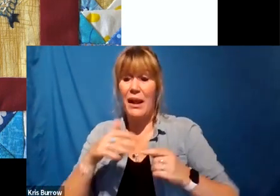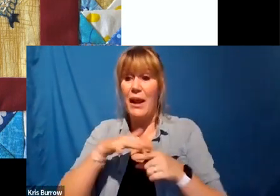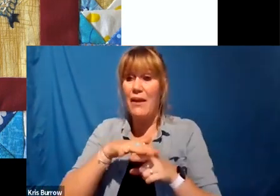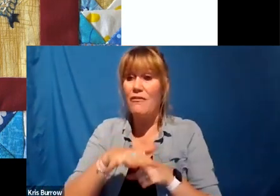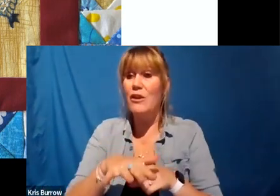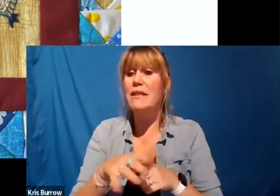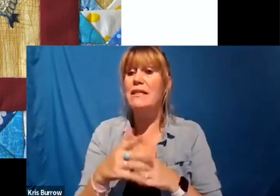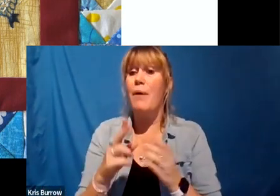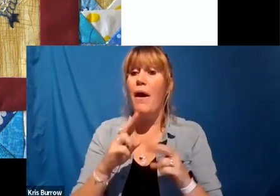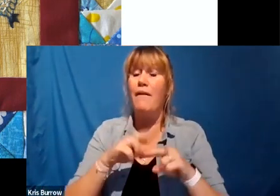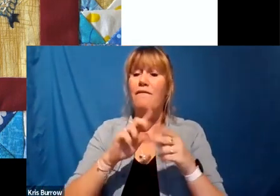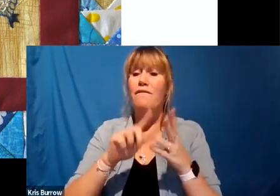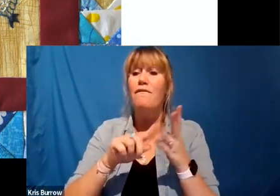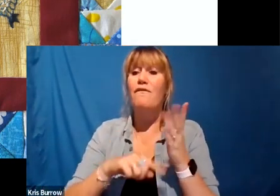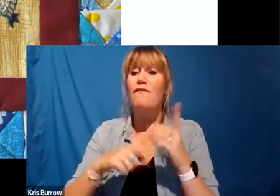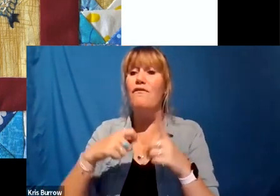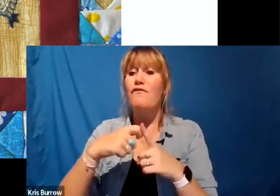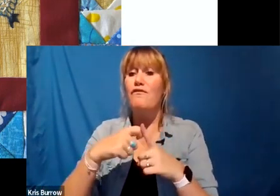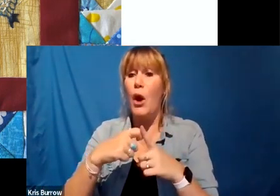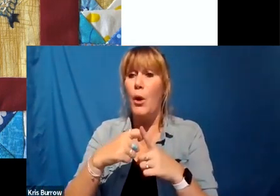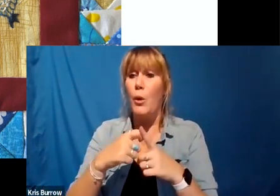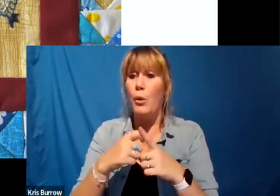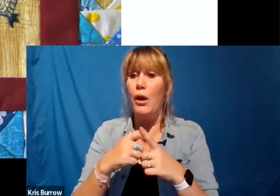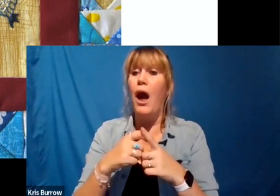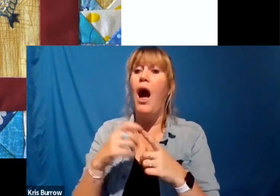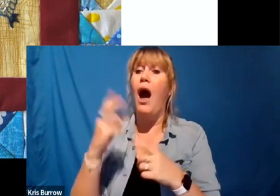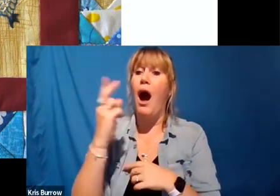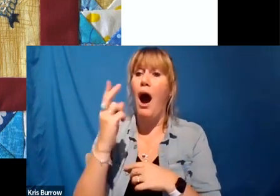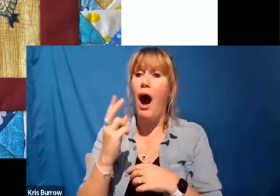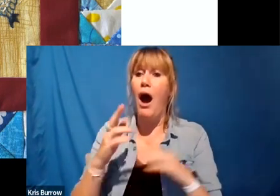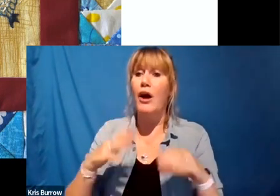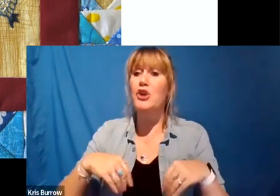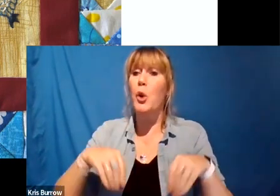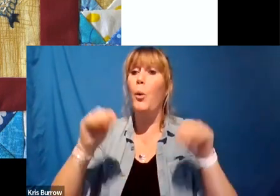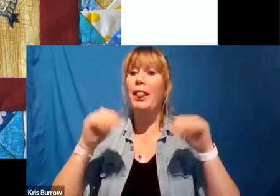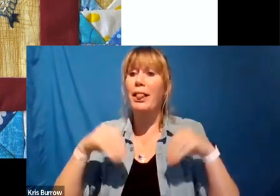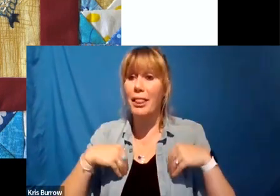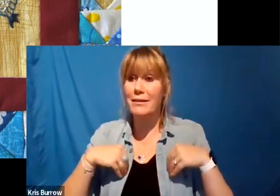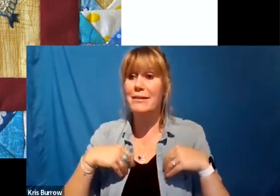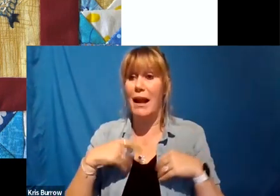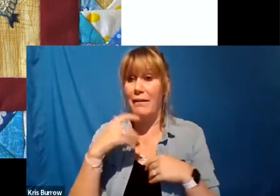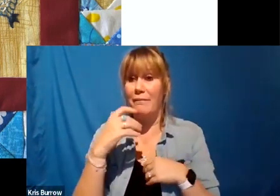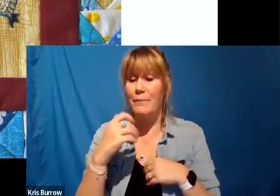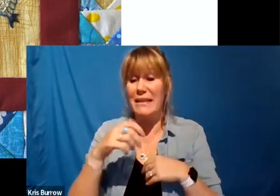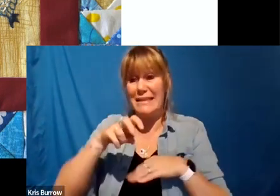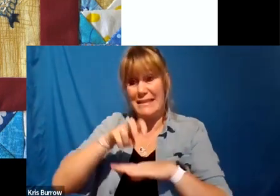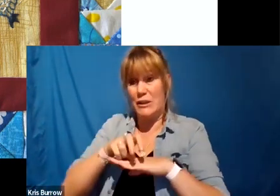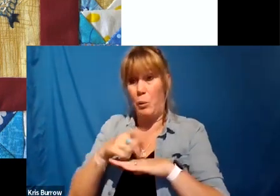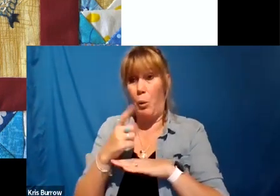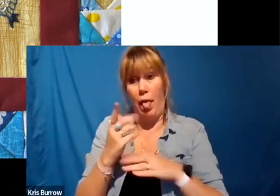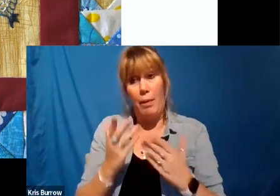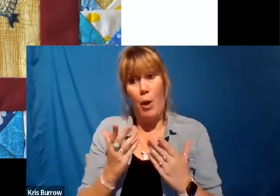quilts. I'm actually sitting on a folk art quilt right now with lots of animals on it.